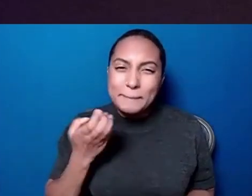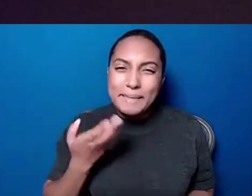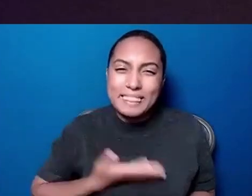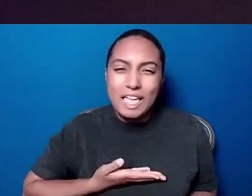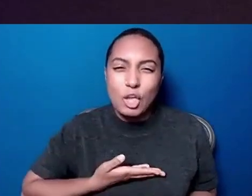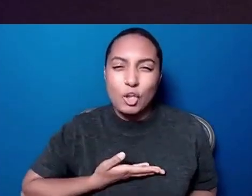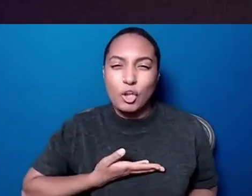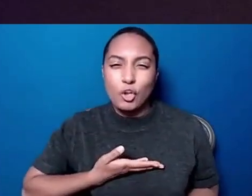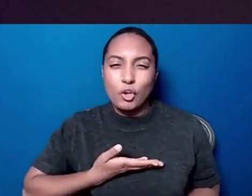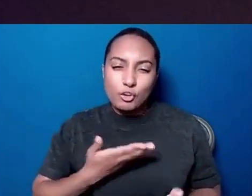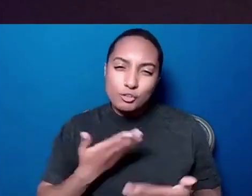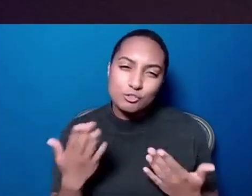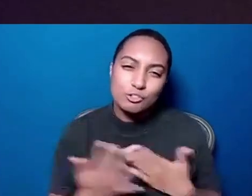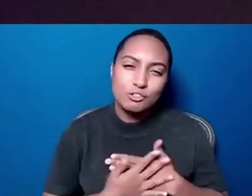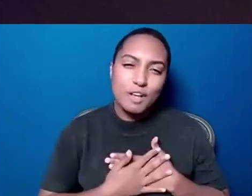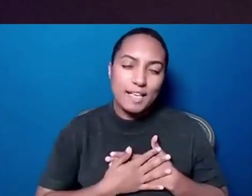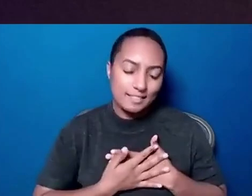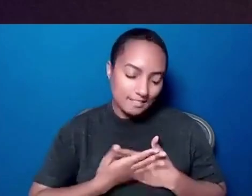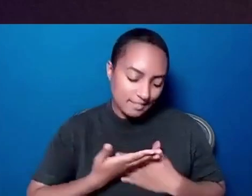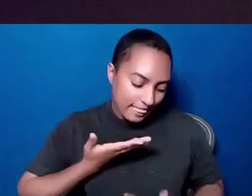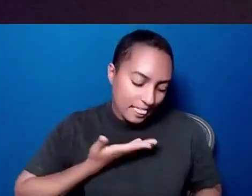there.